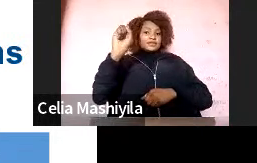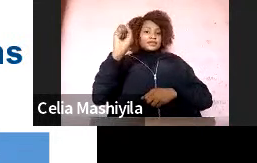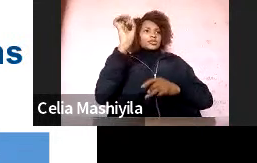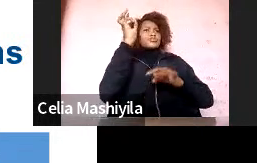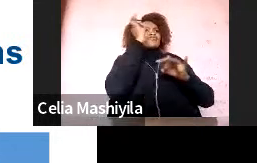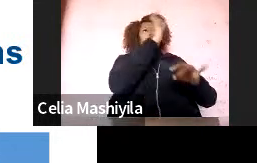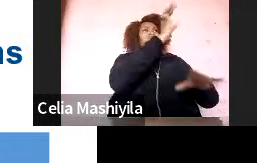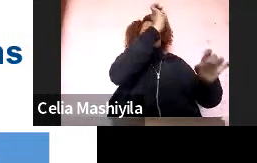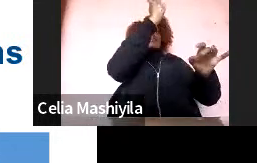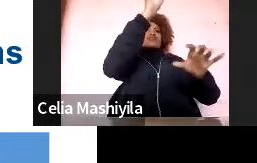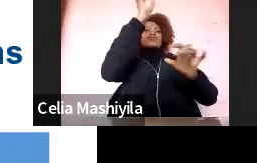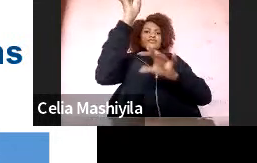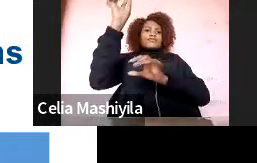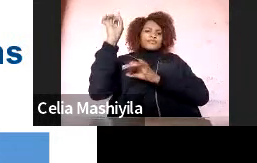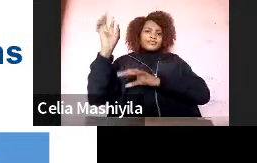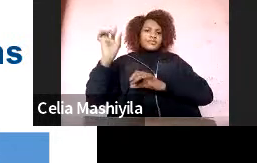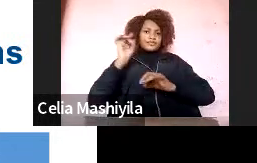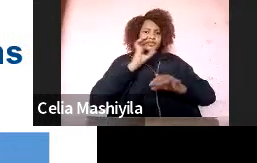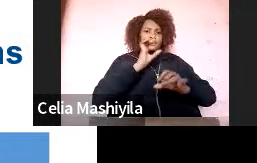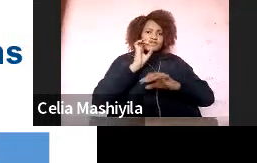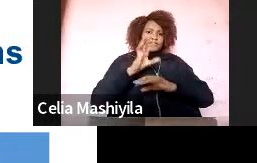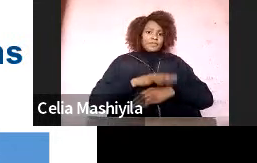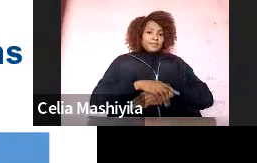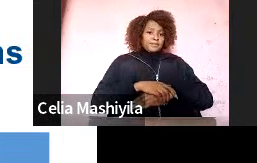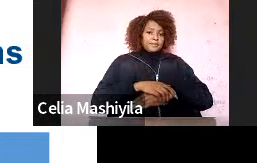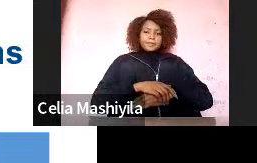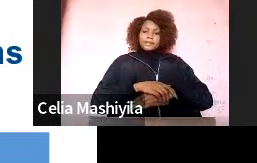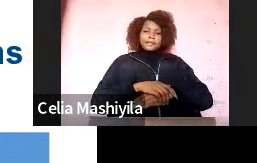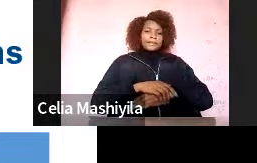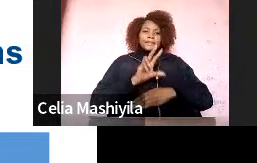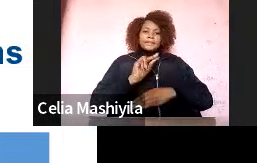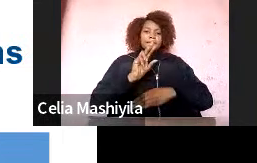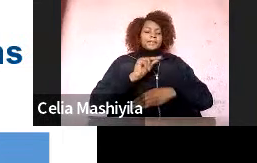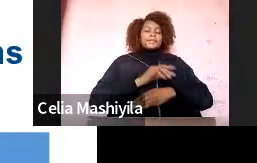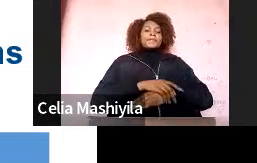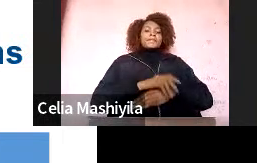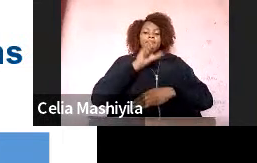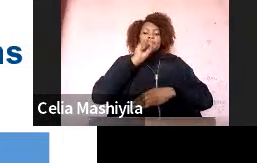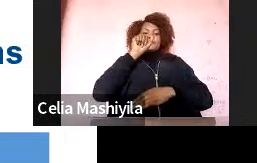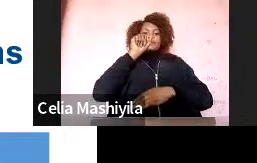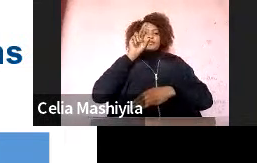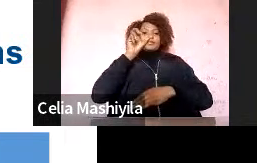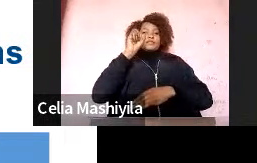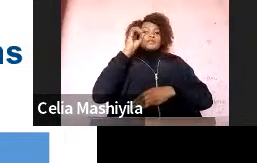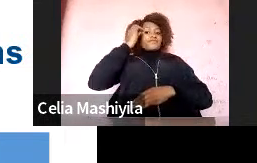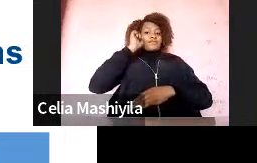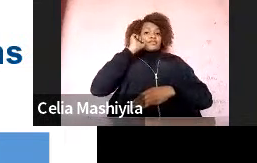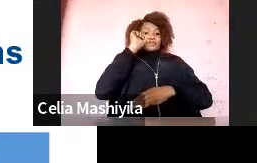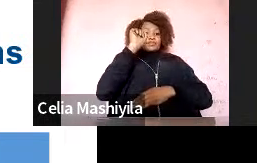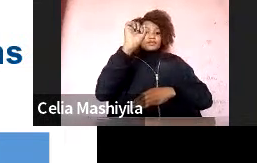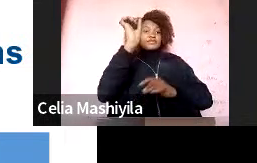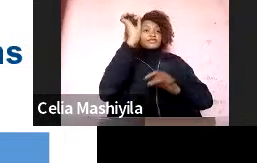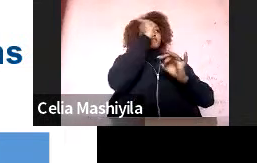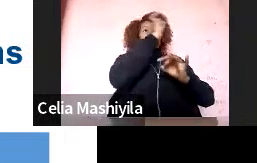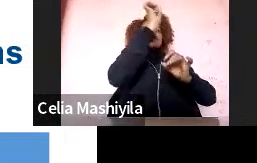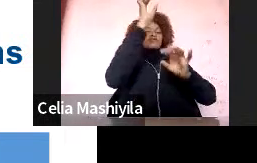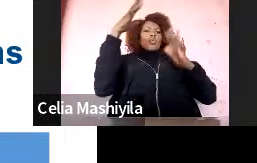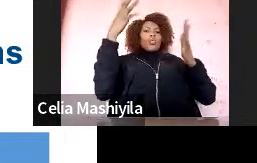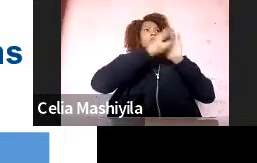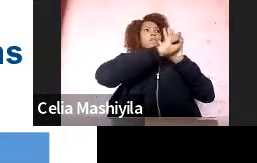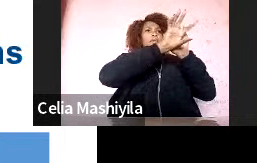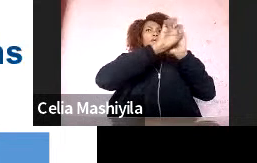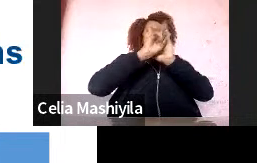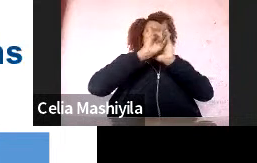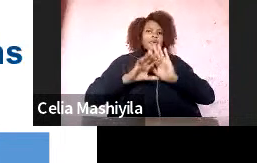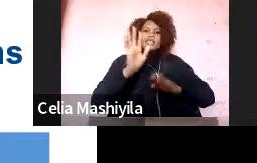why SARS doesn't disclose your information. Therefore, when they are helping you, it's not a favor. When they